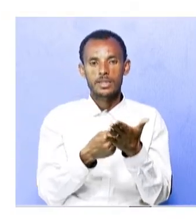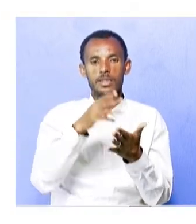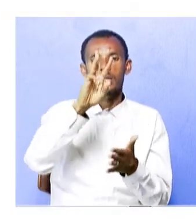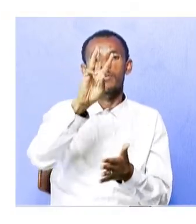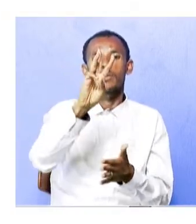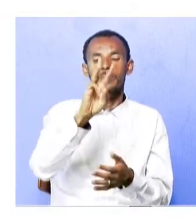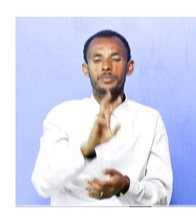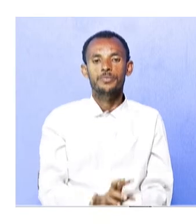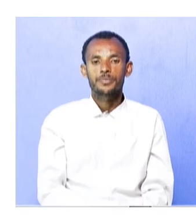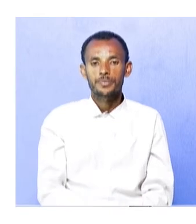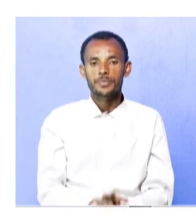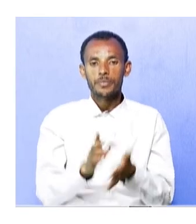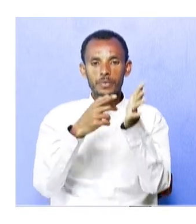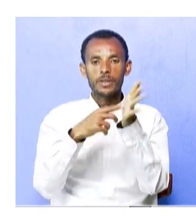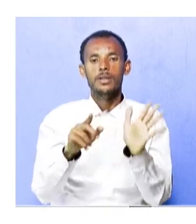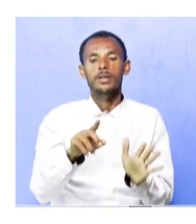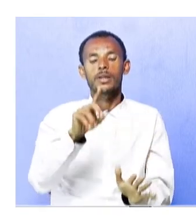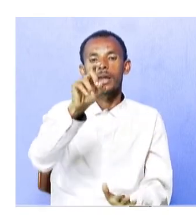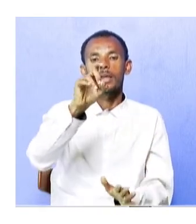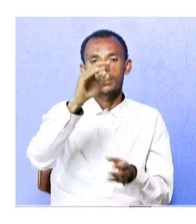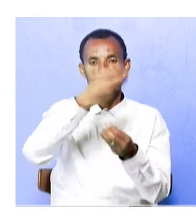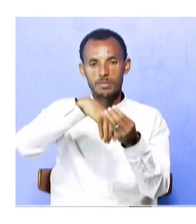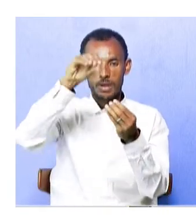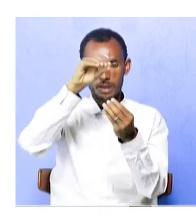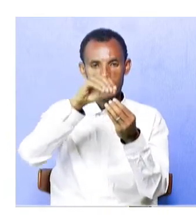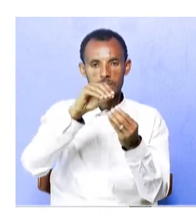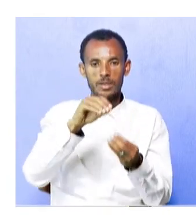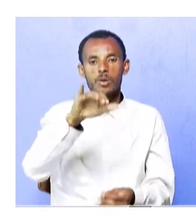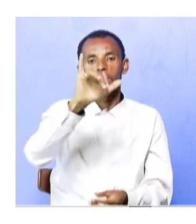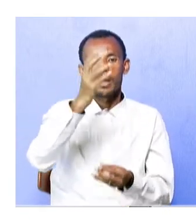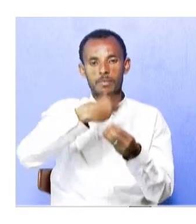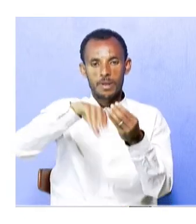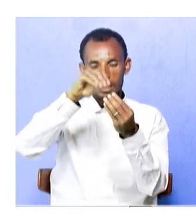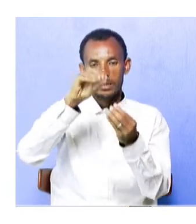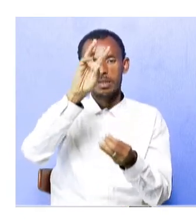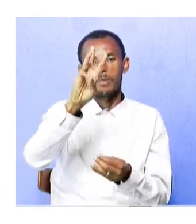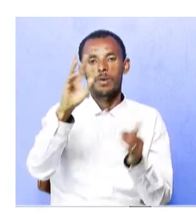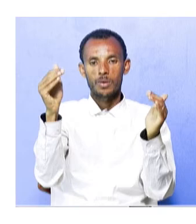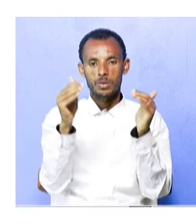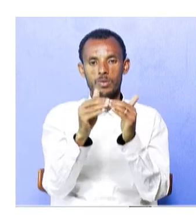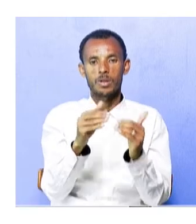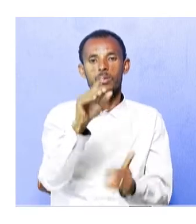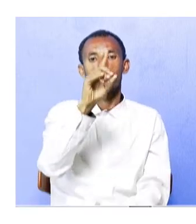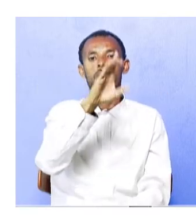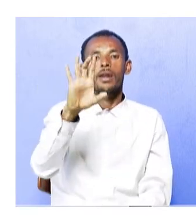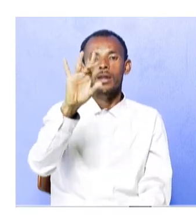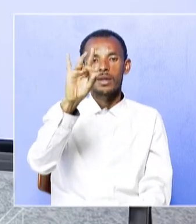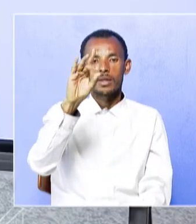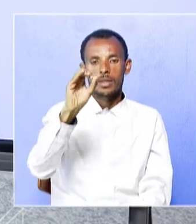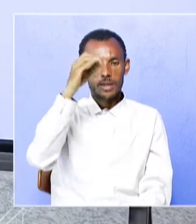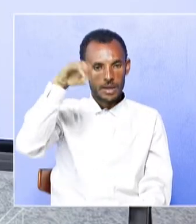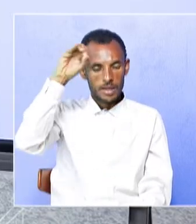W, clearly x plus y plus w is 180